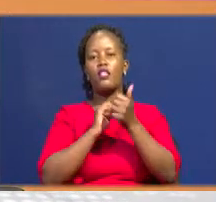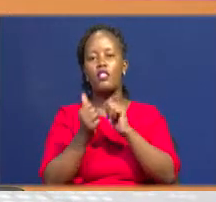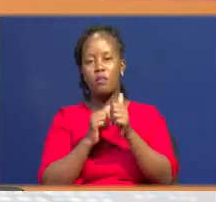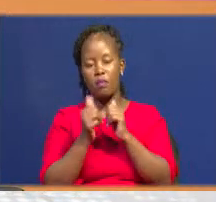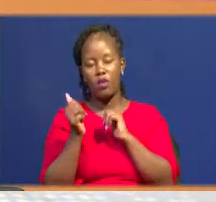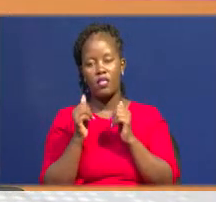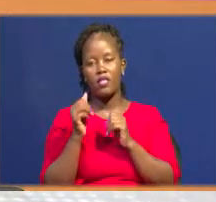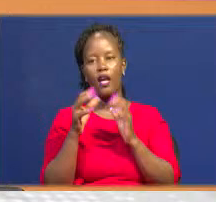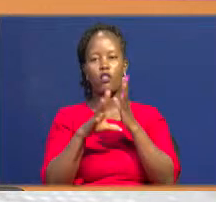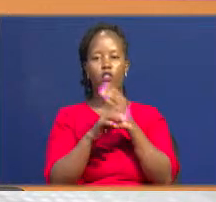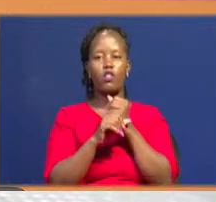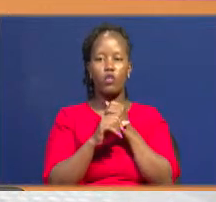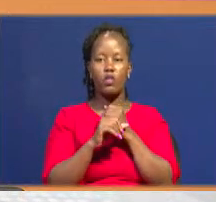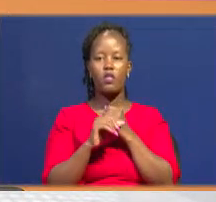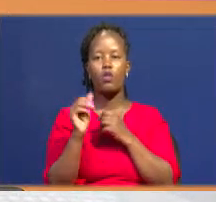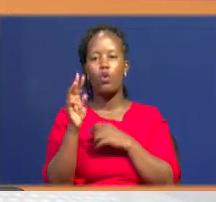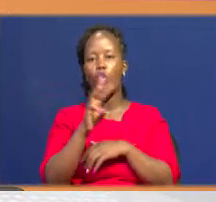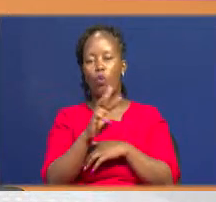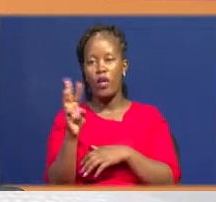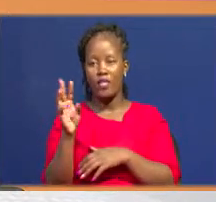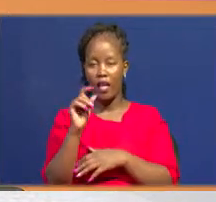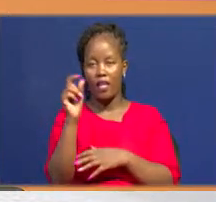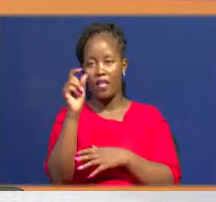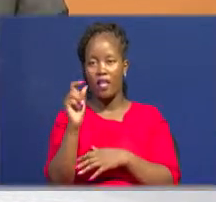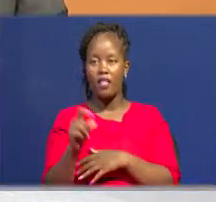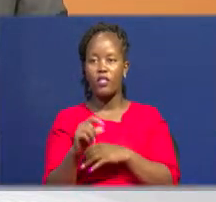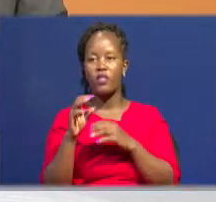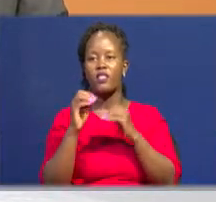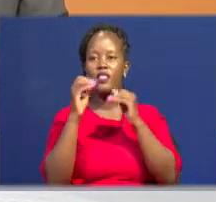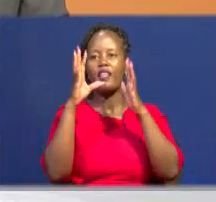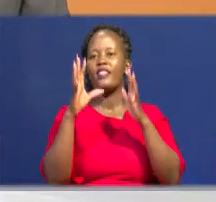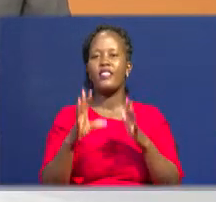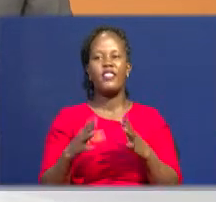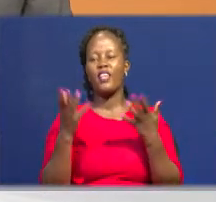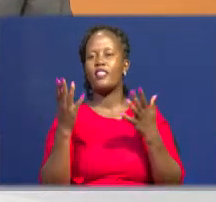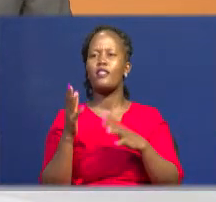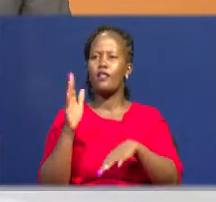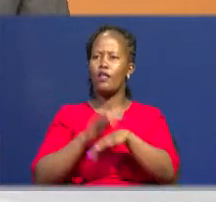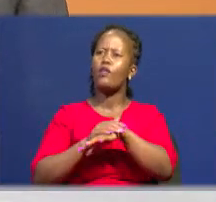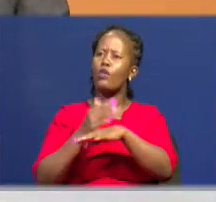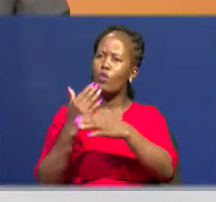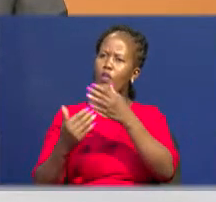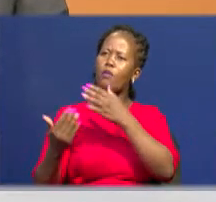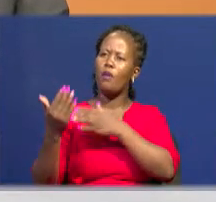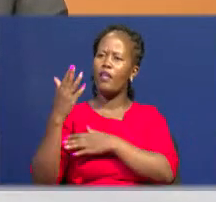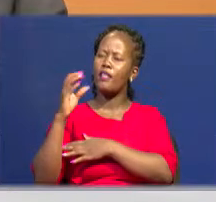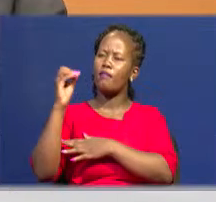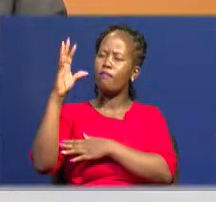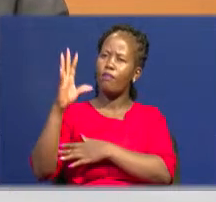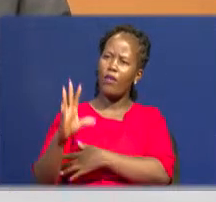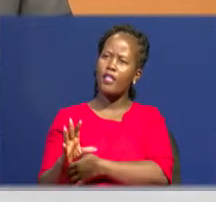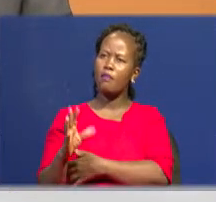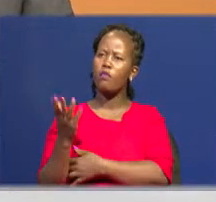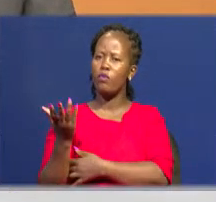Western Region, Mwalimu Quinto Omusugu. A very good morning to you, Mwalimu.